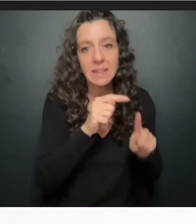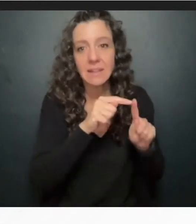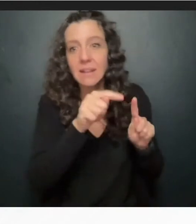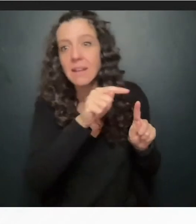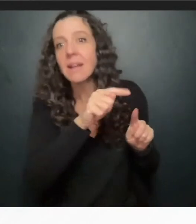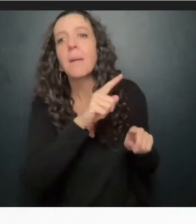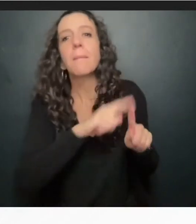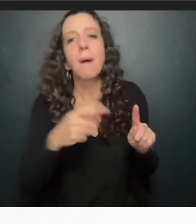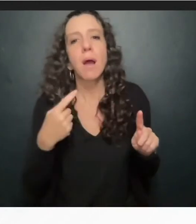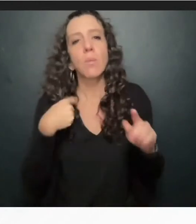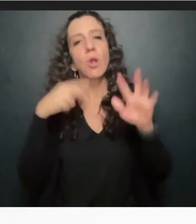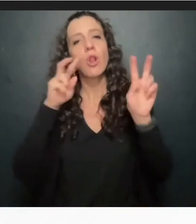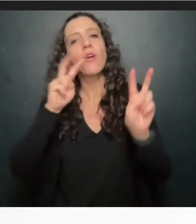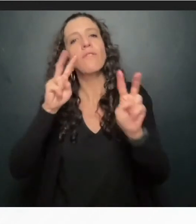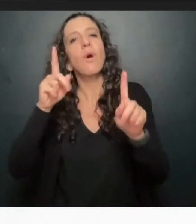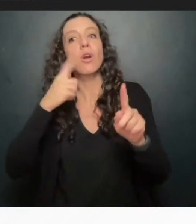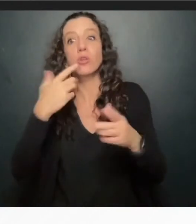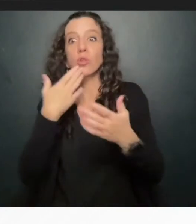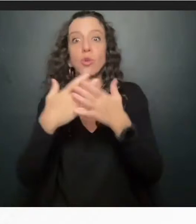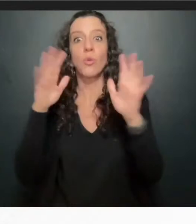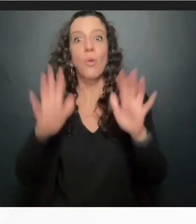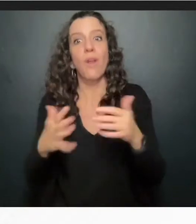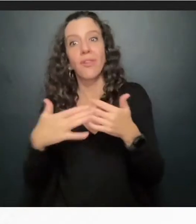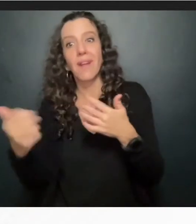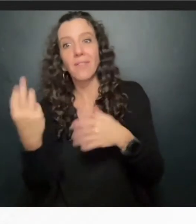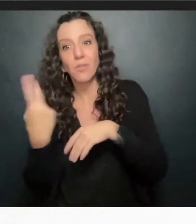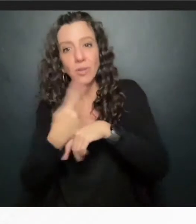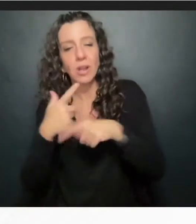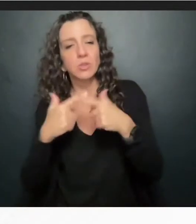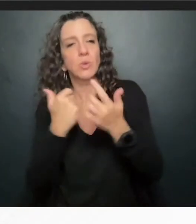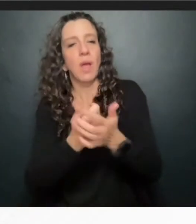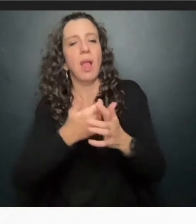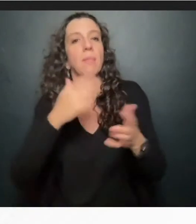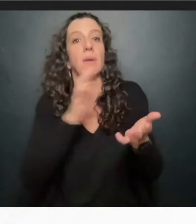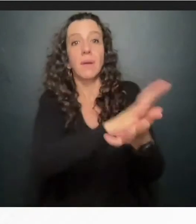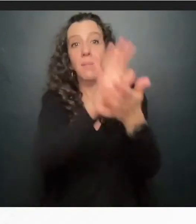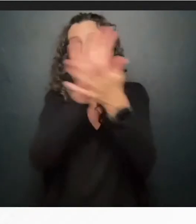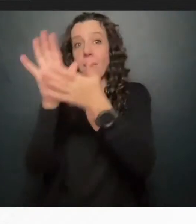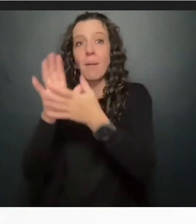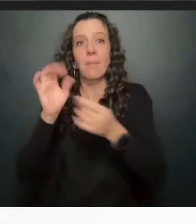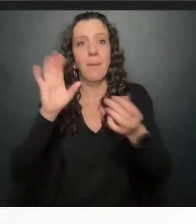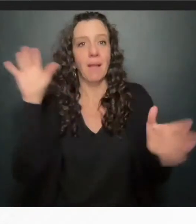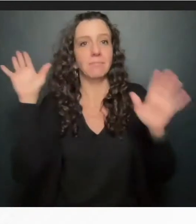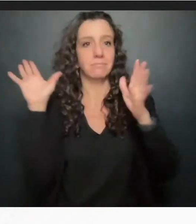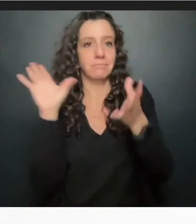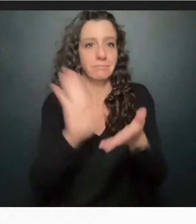favorable conditions to have successful mop-up and suppression operations.